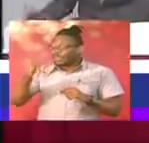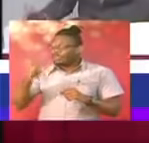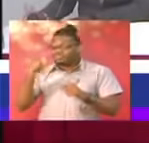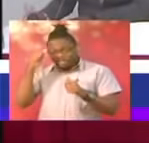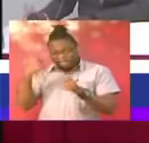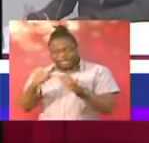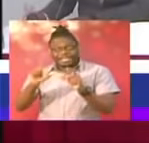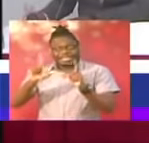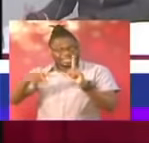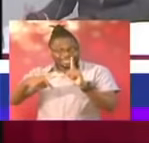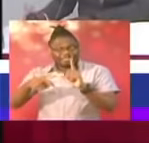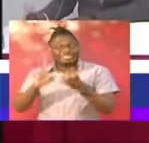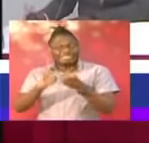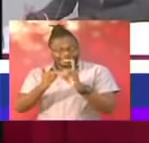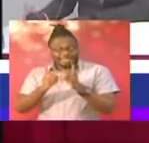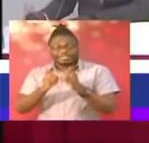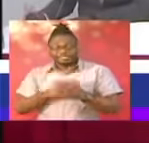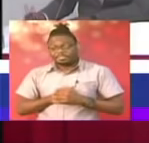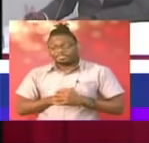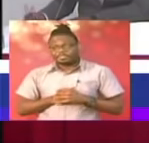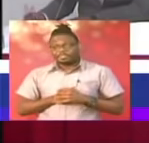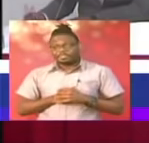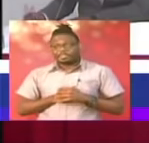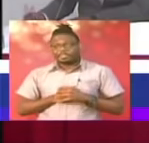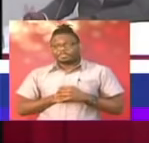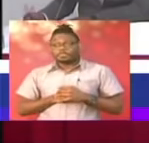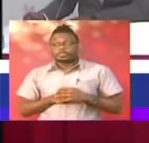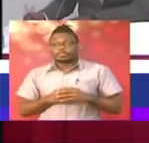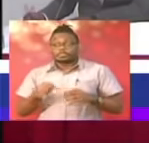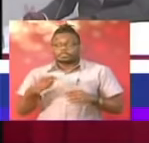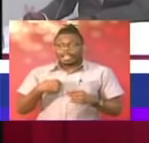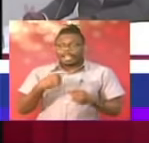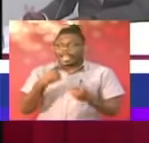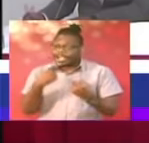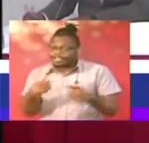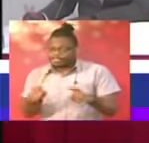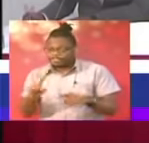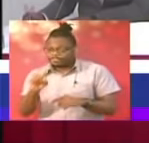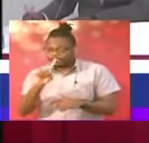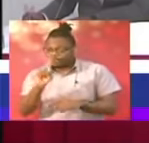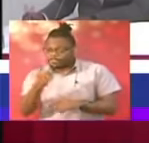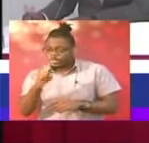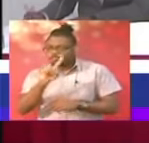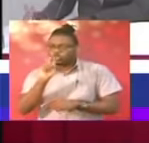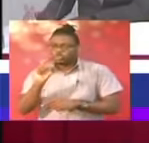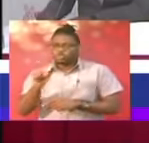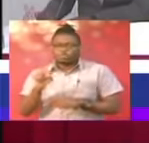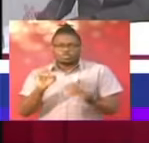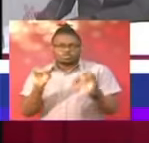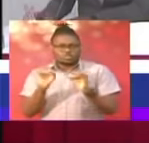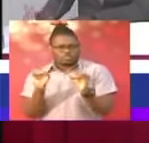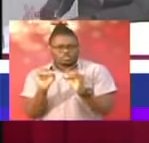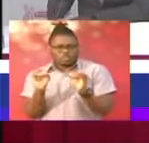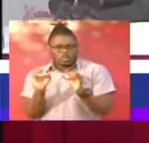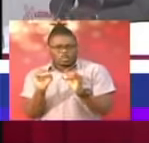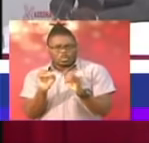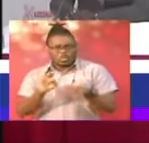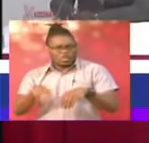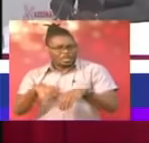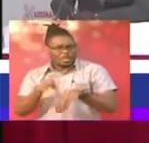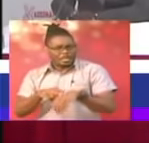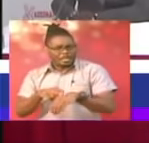Thank you. Okay, so with respect to the first question, no, there isn't any collapse at the what we call the